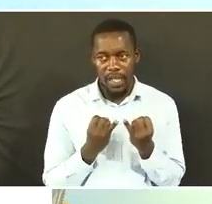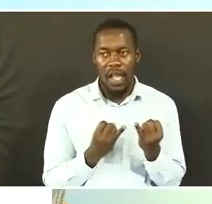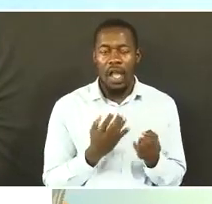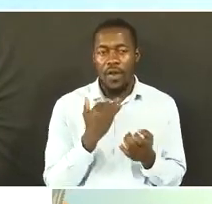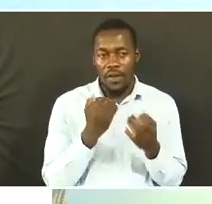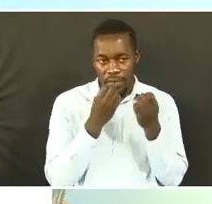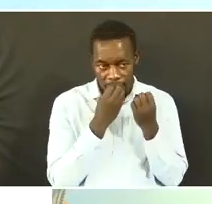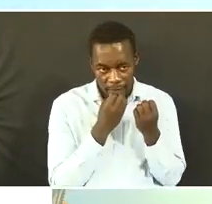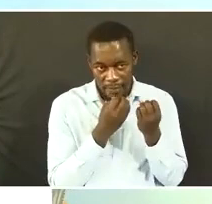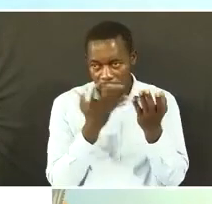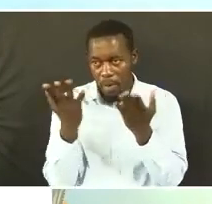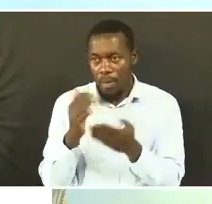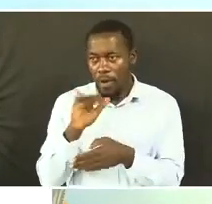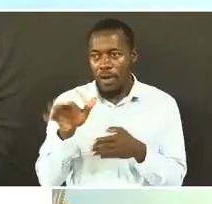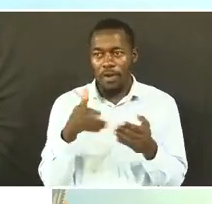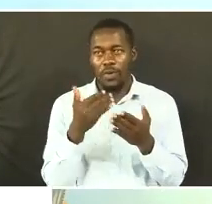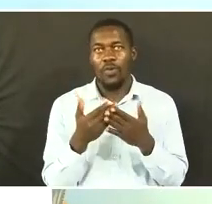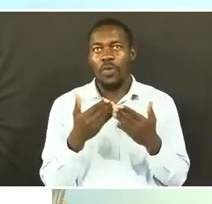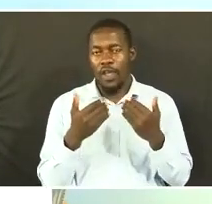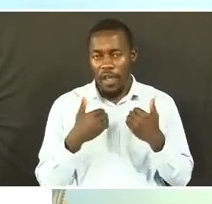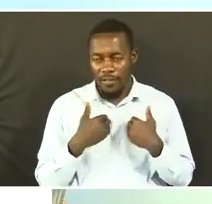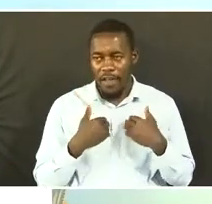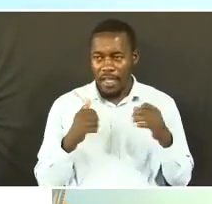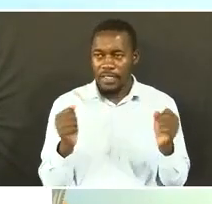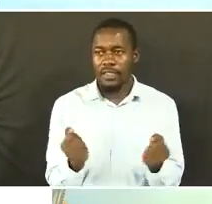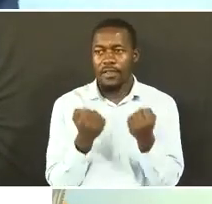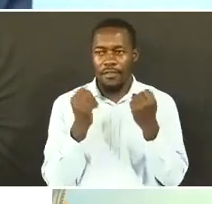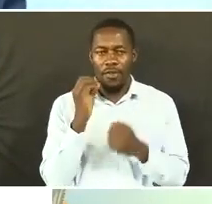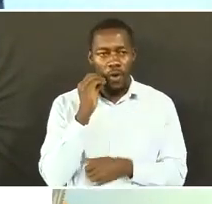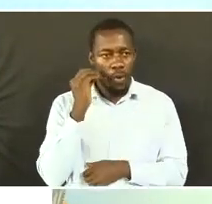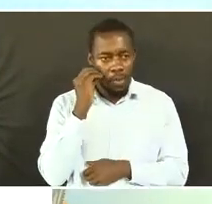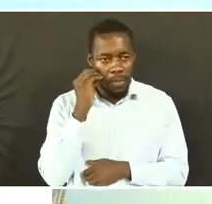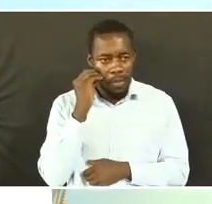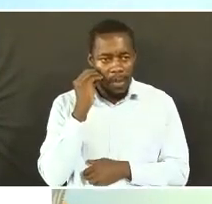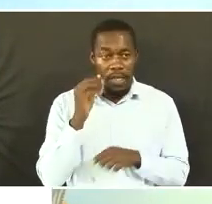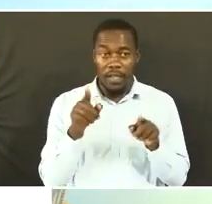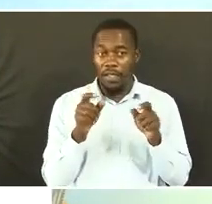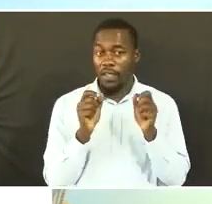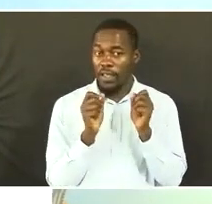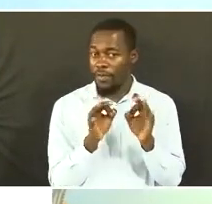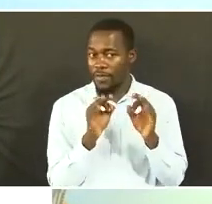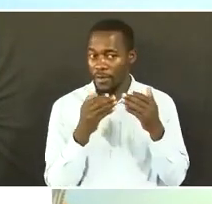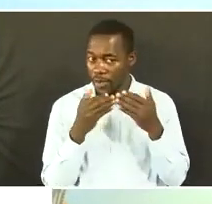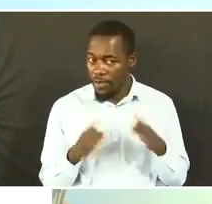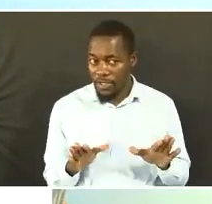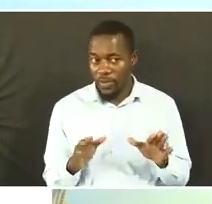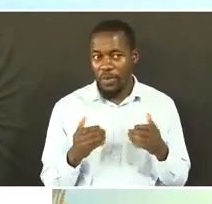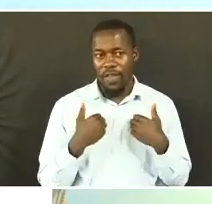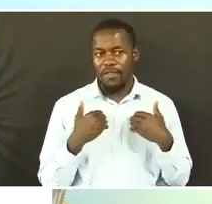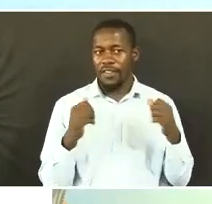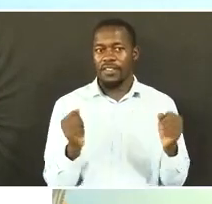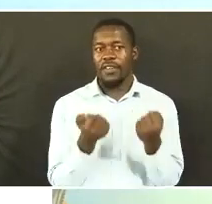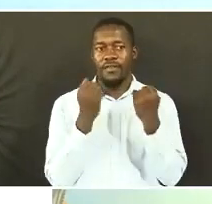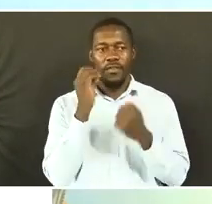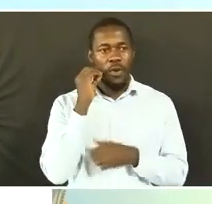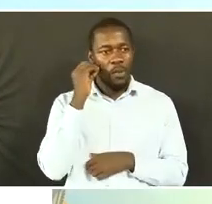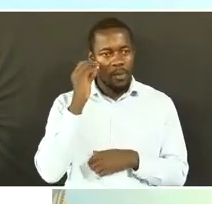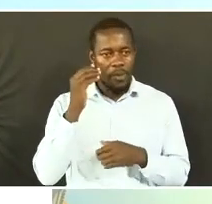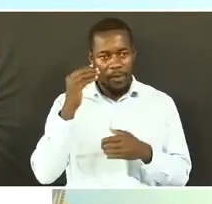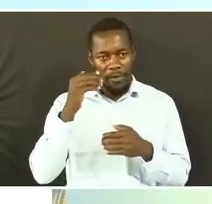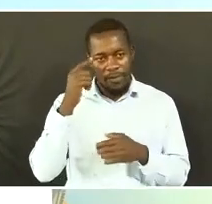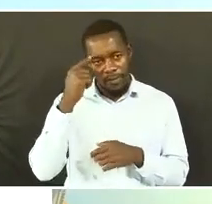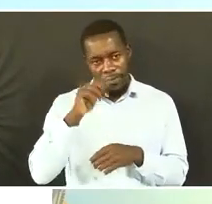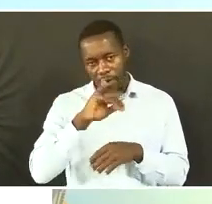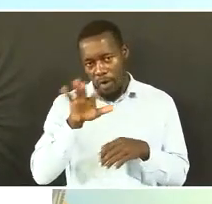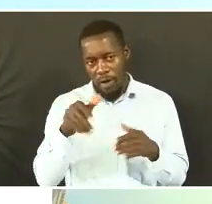us that there is still hope for those who, like the prodigal son, have lost their way. The love of